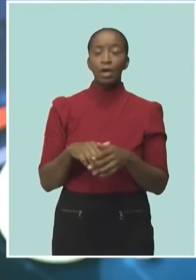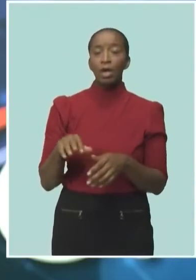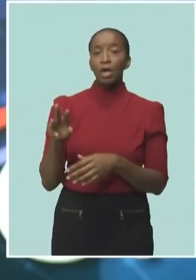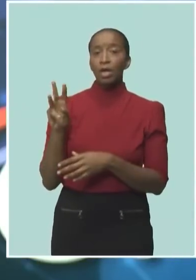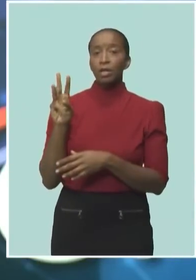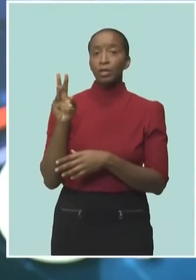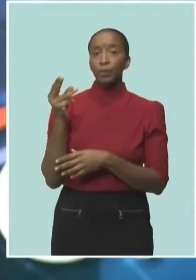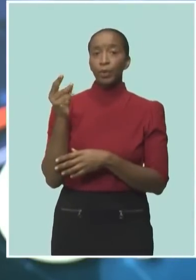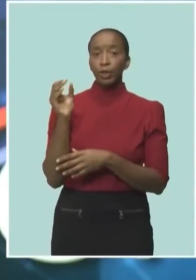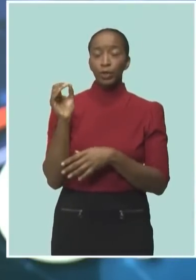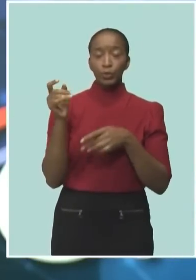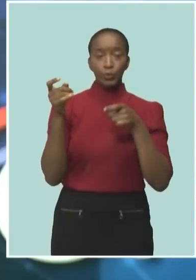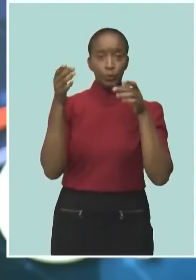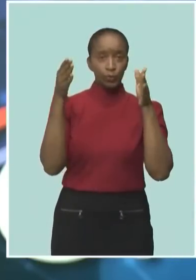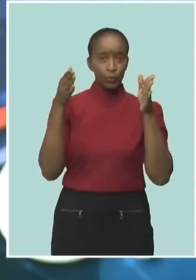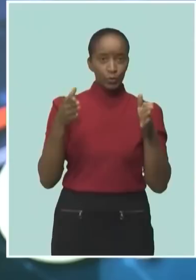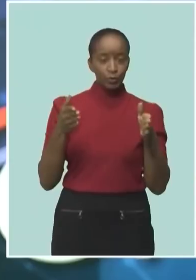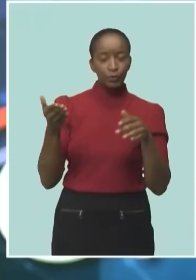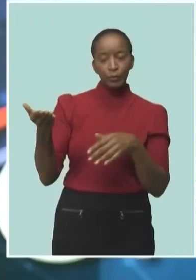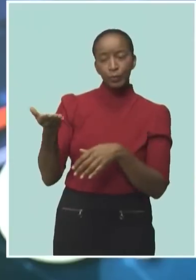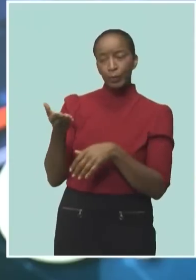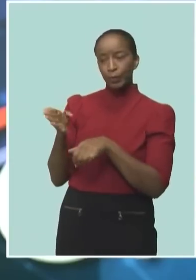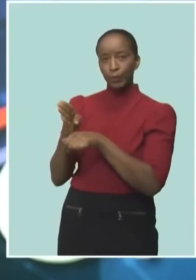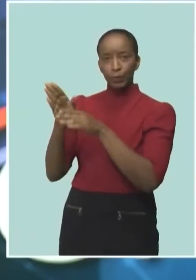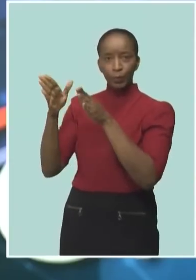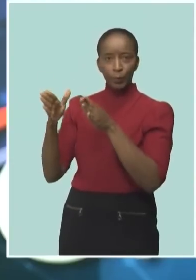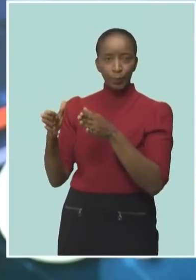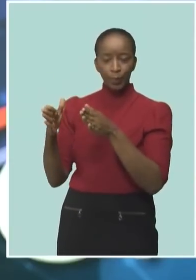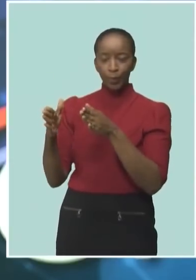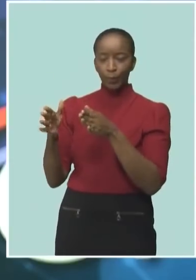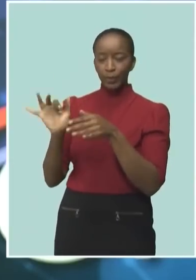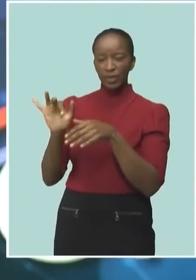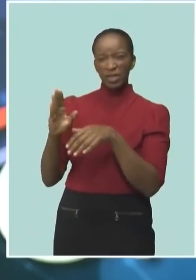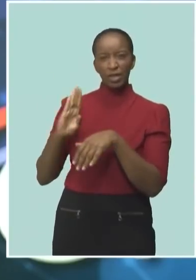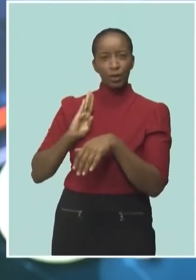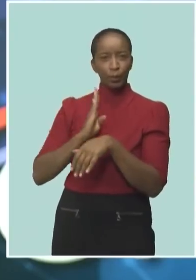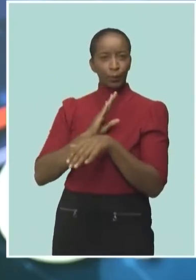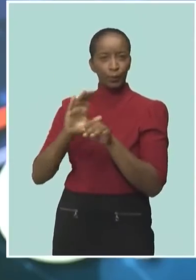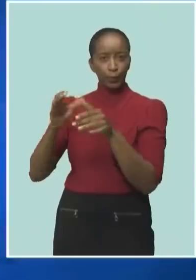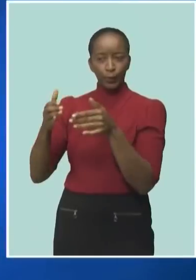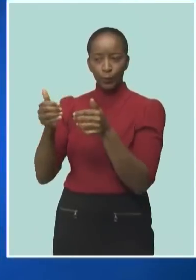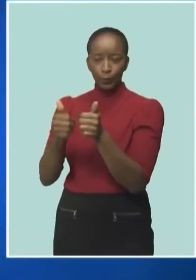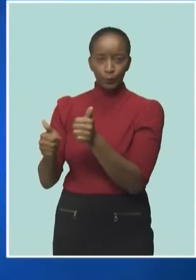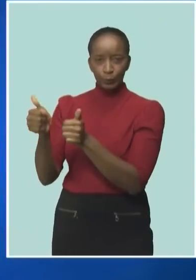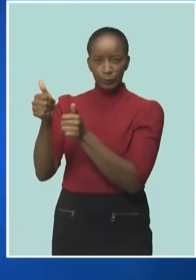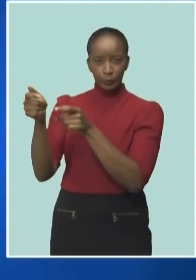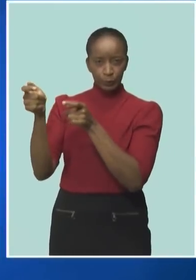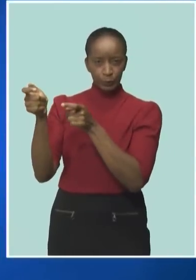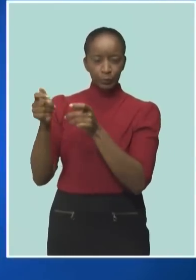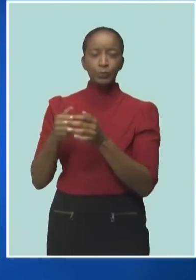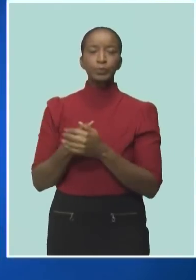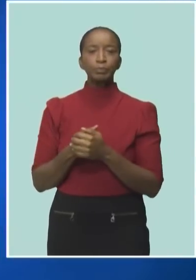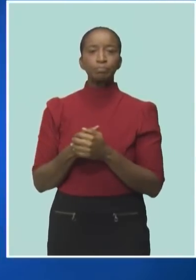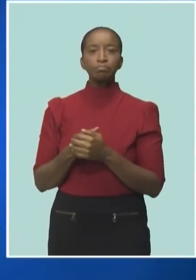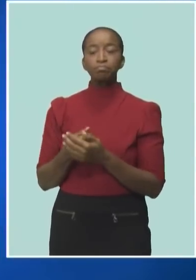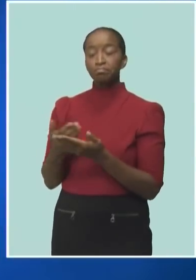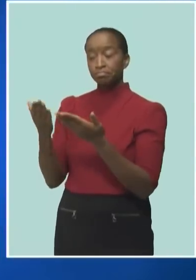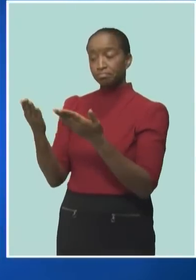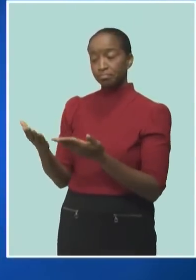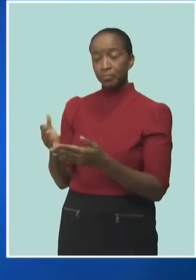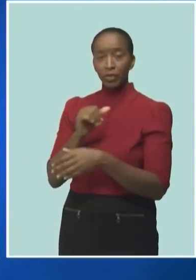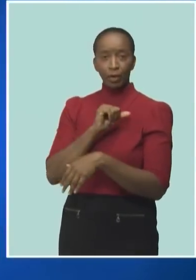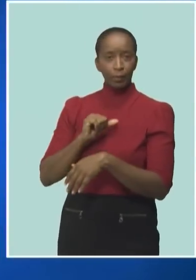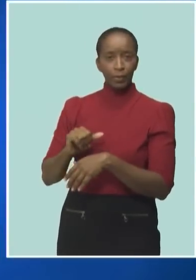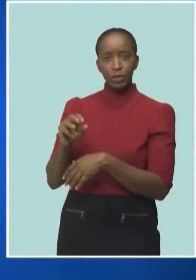Ghebreyesus welcomed Barbados' leadership and chairmanship of the board. My congratulations to Ambassador